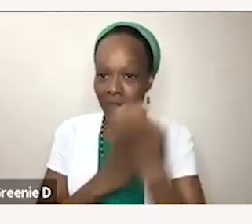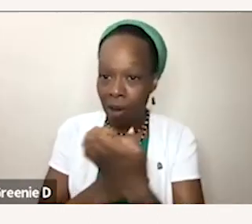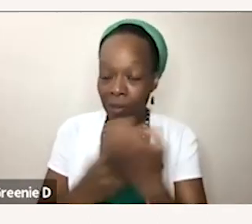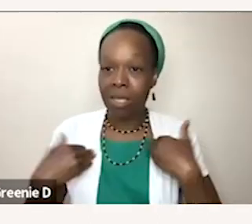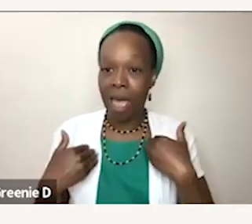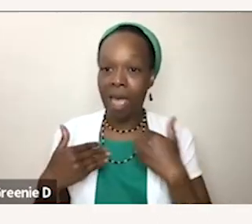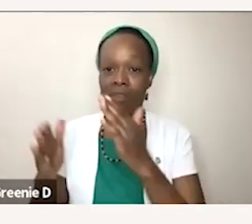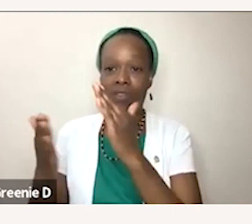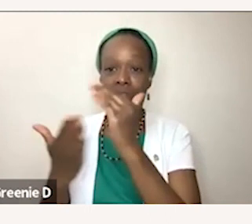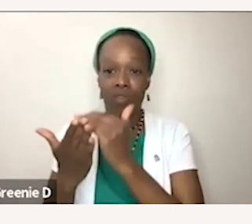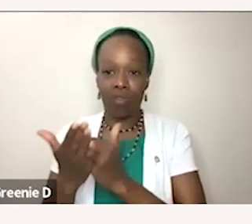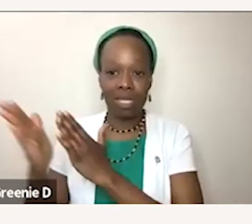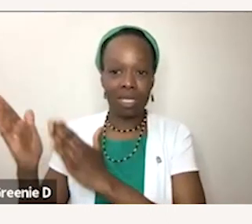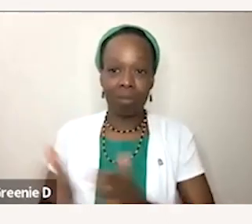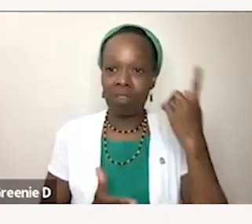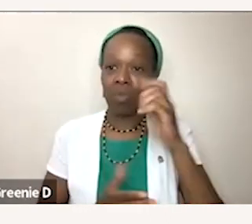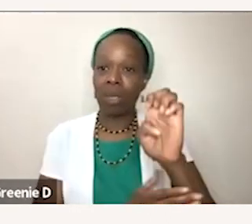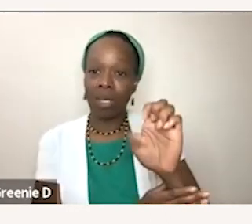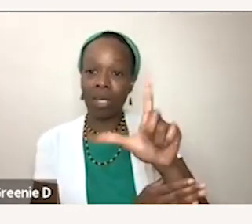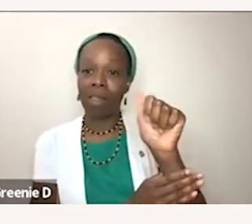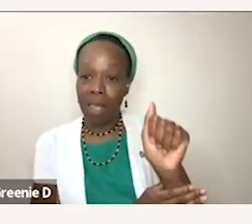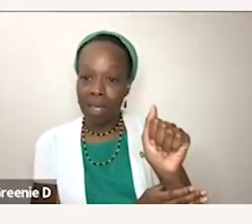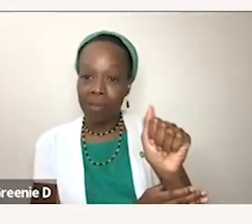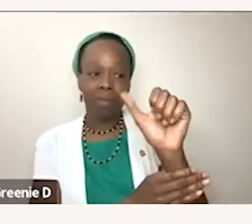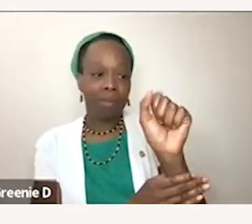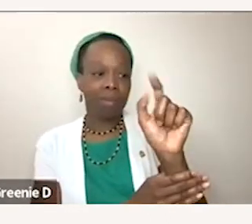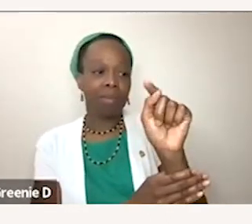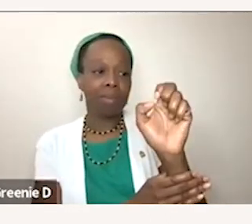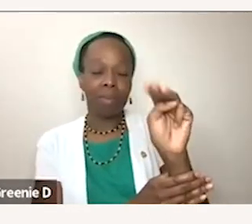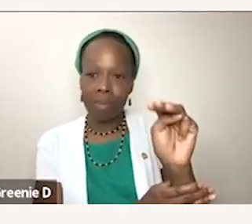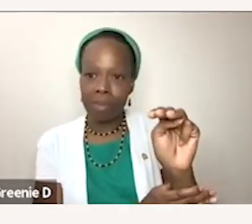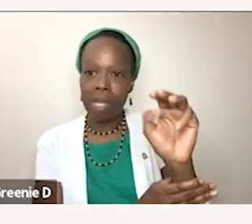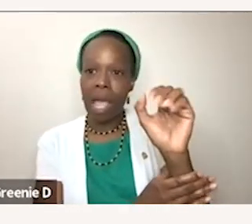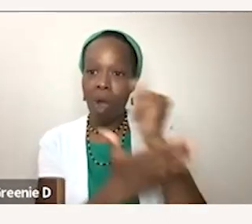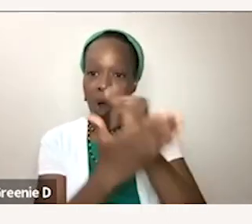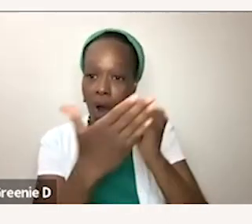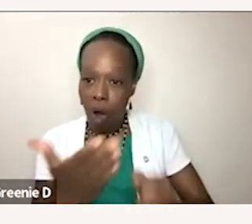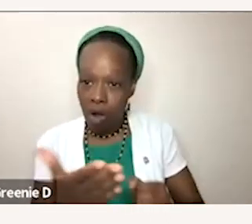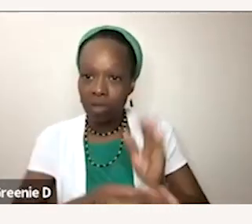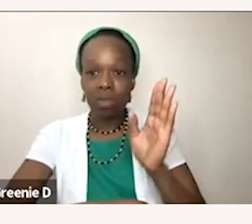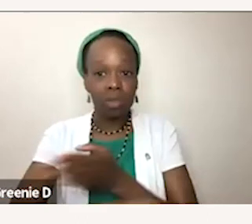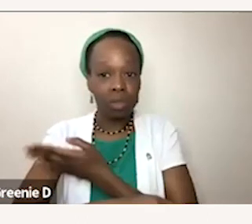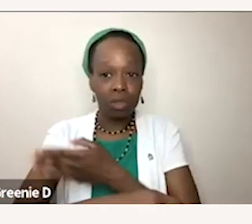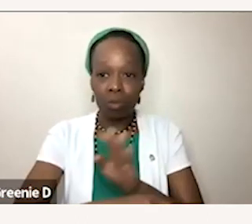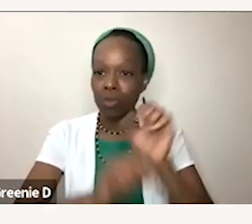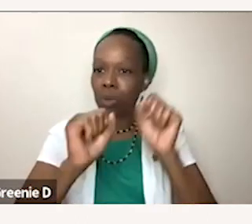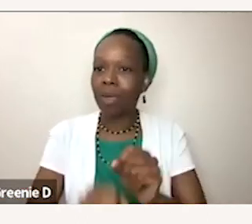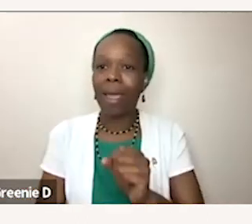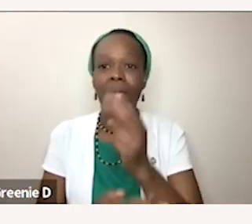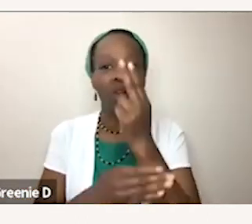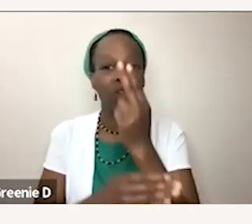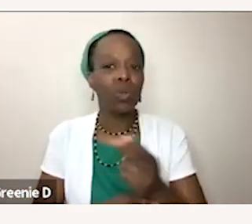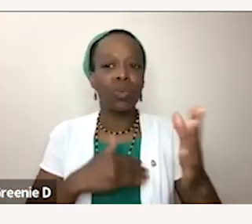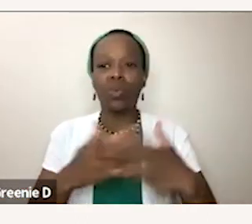and STEM and the arts and music. So really it's designed to be used wherever it is